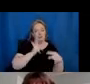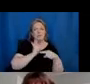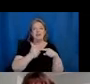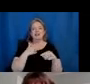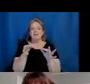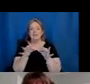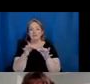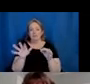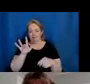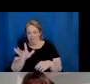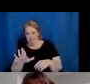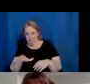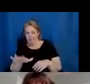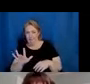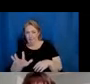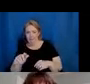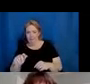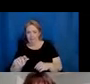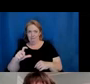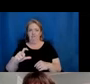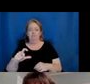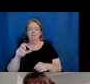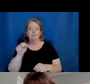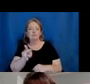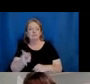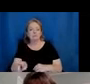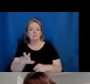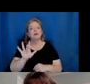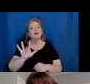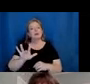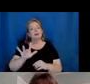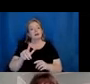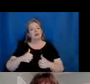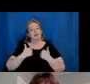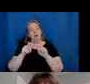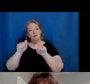live transcript button at the bottom of your screen and then selecting show subtitle.